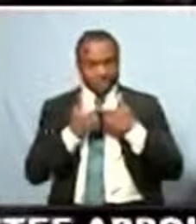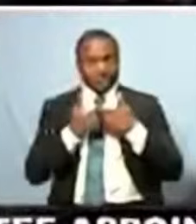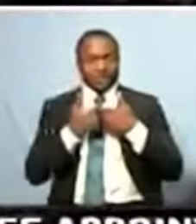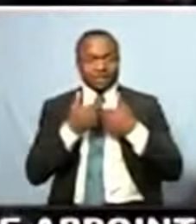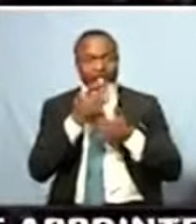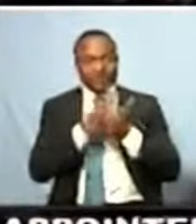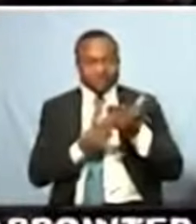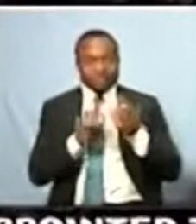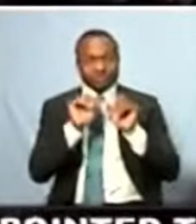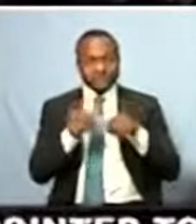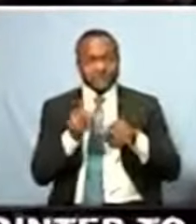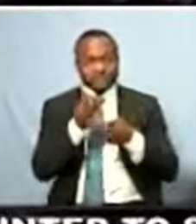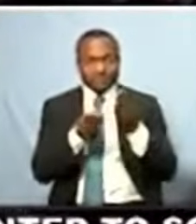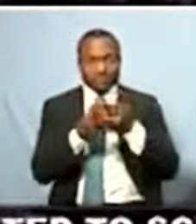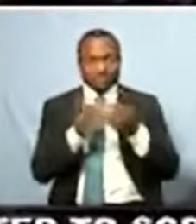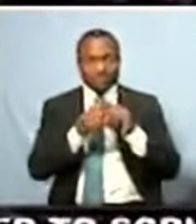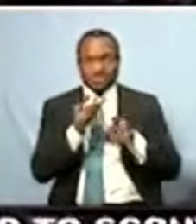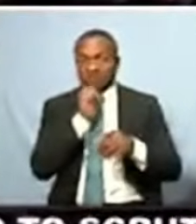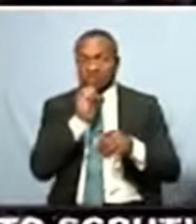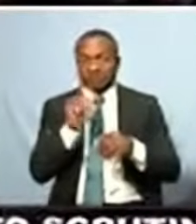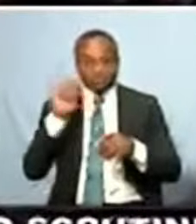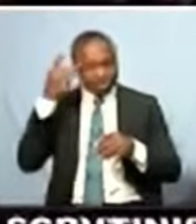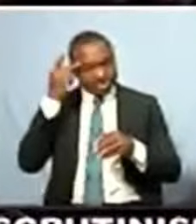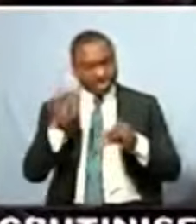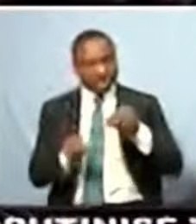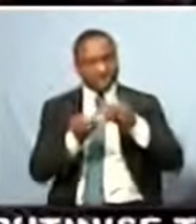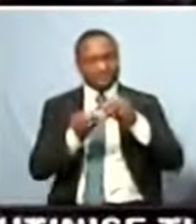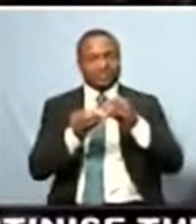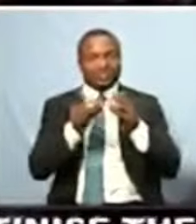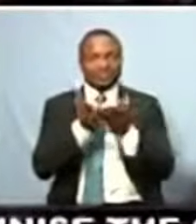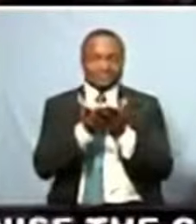not politically affiliated. I submit.